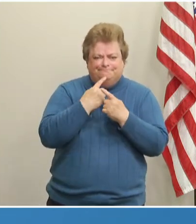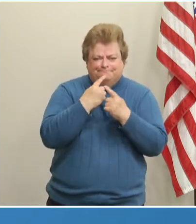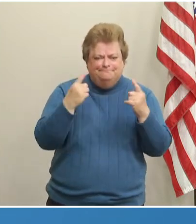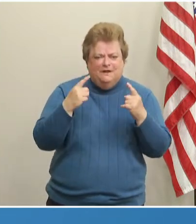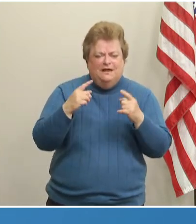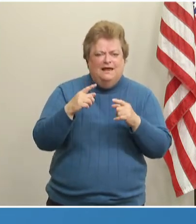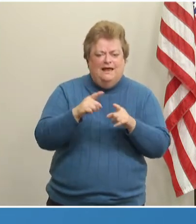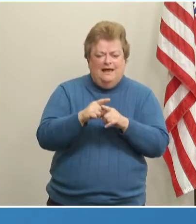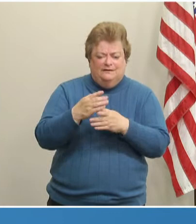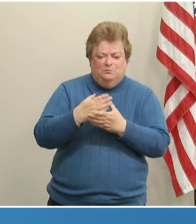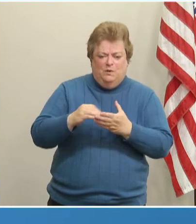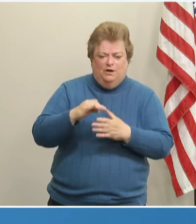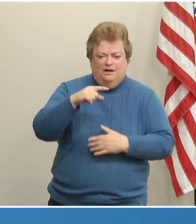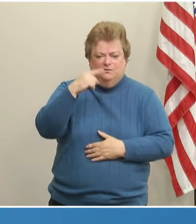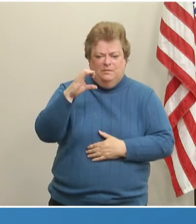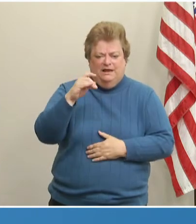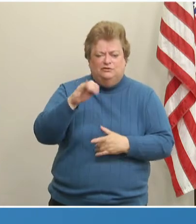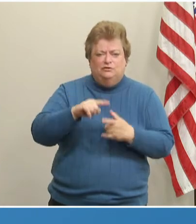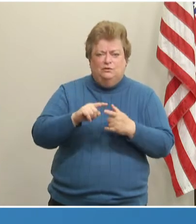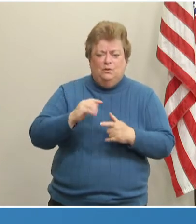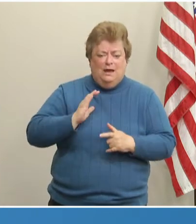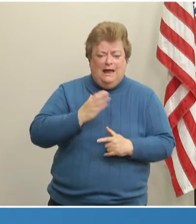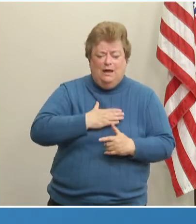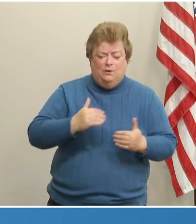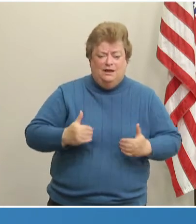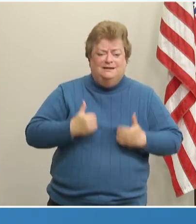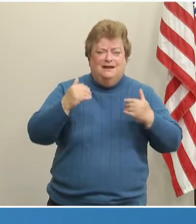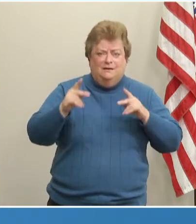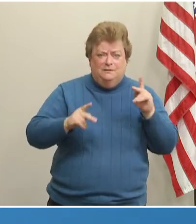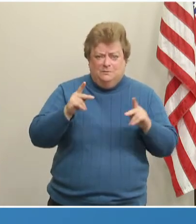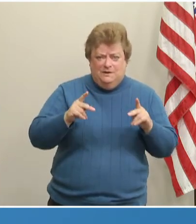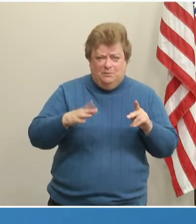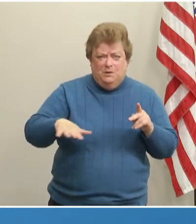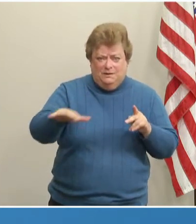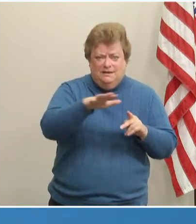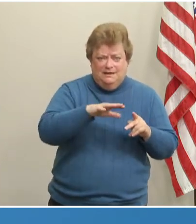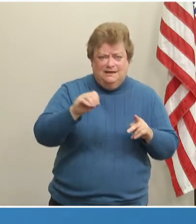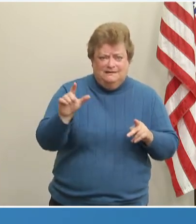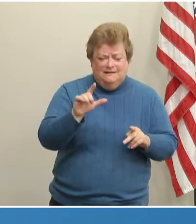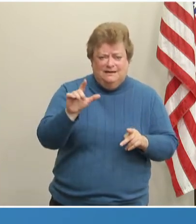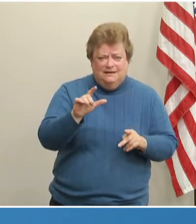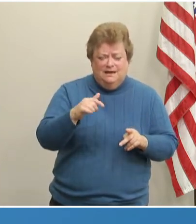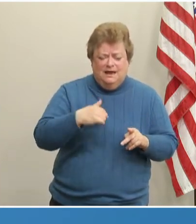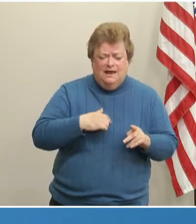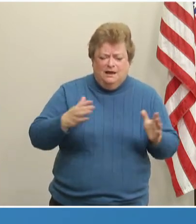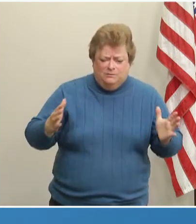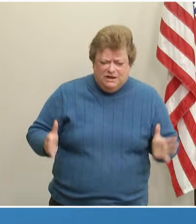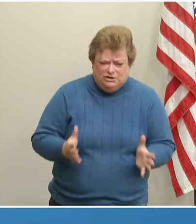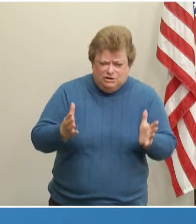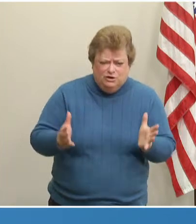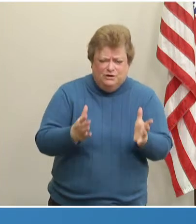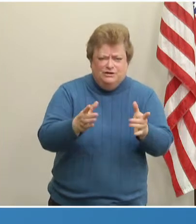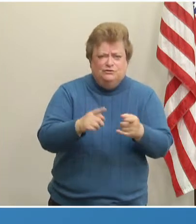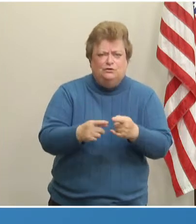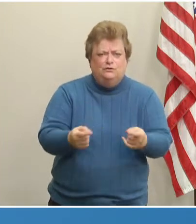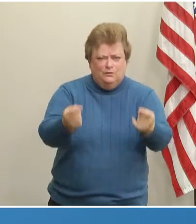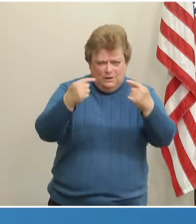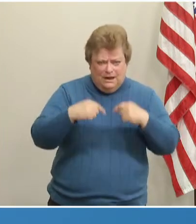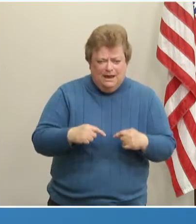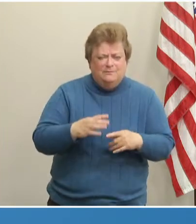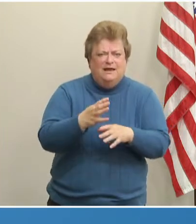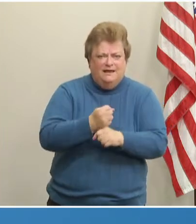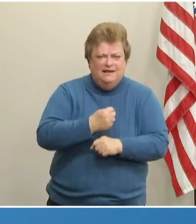Black Clergy of Lincoln to our young people of Lincoln. I'm encouraging you to come out and